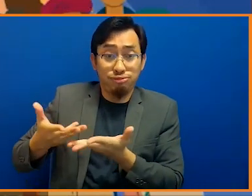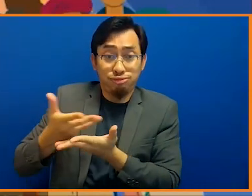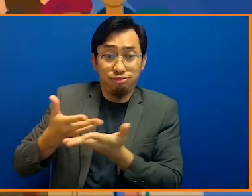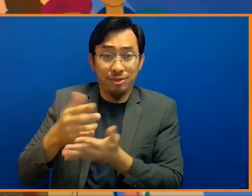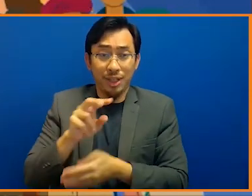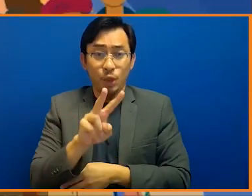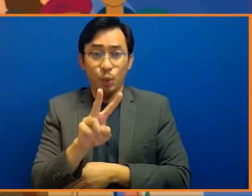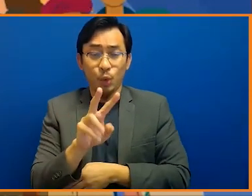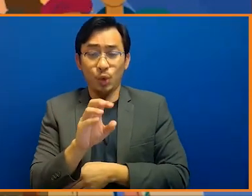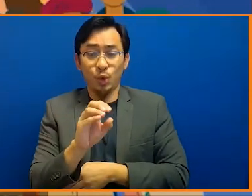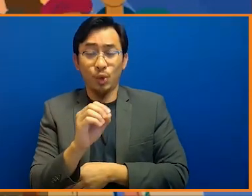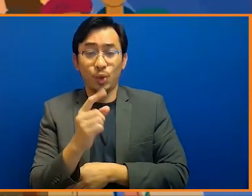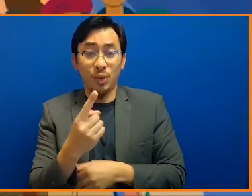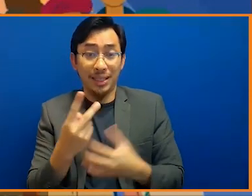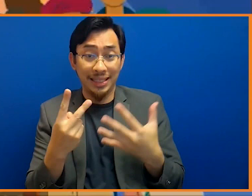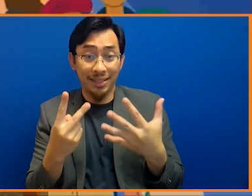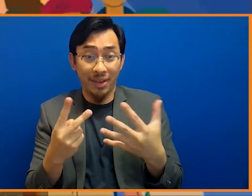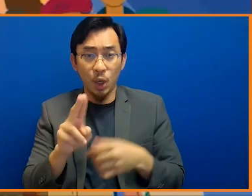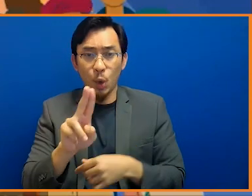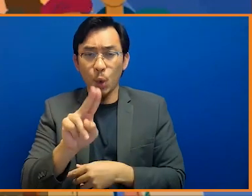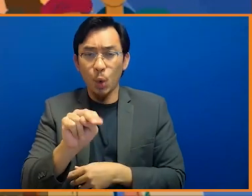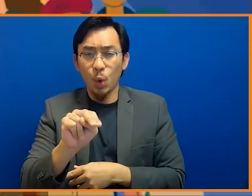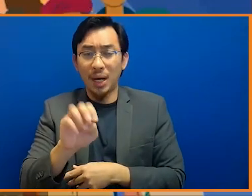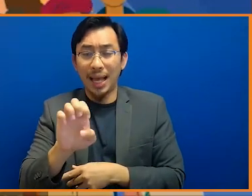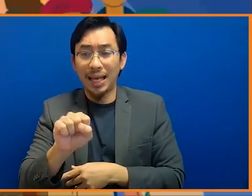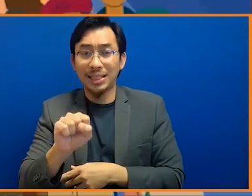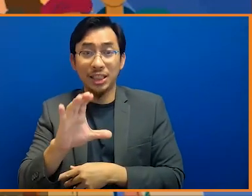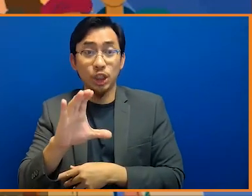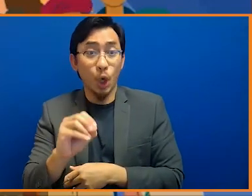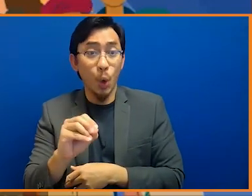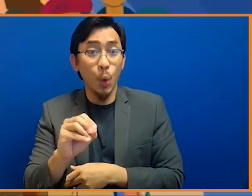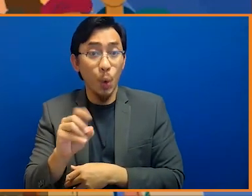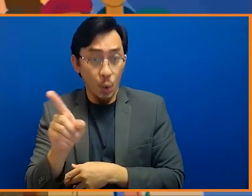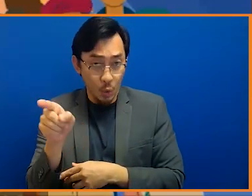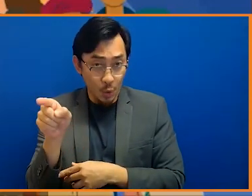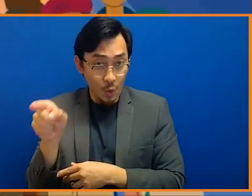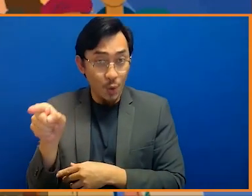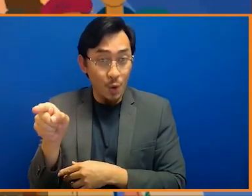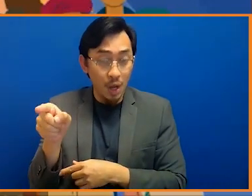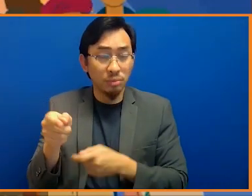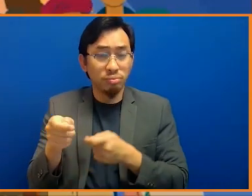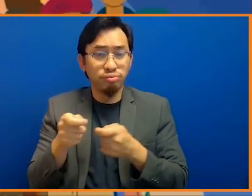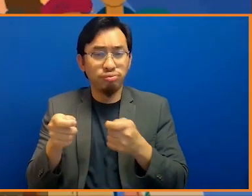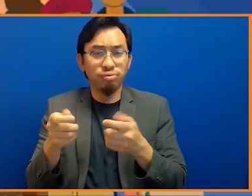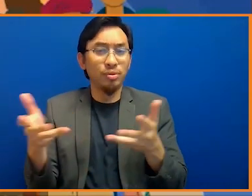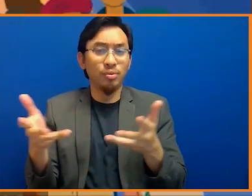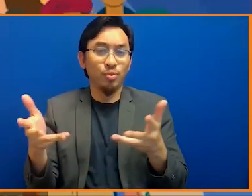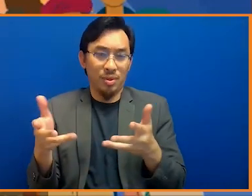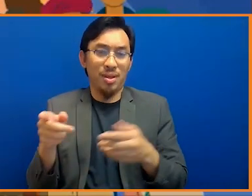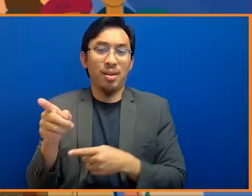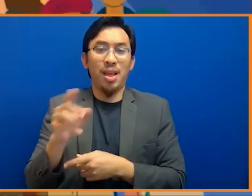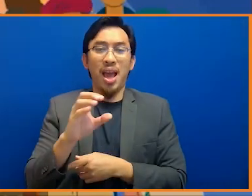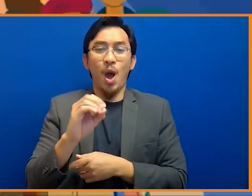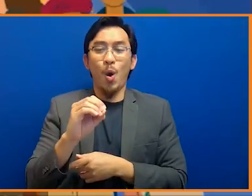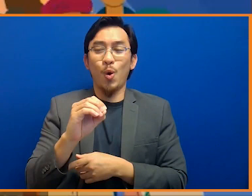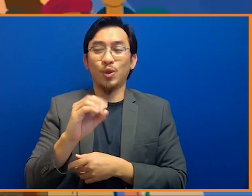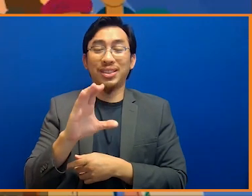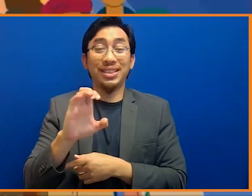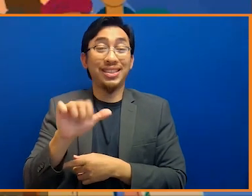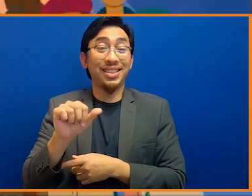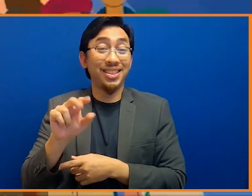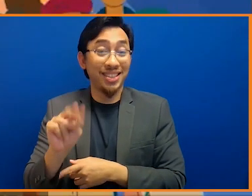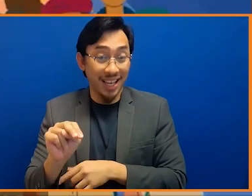in 2017, UNESCO, under its Intergovernmental Oceanographic Commission, has